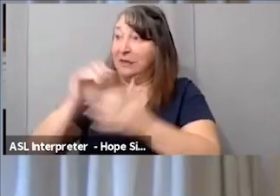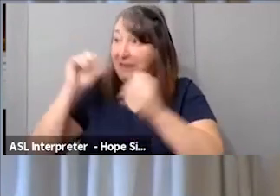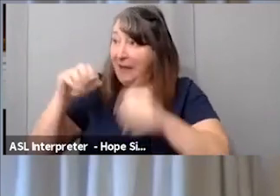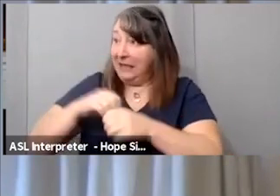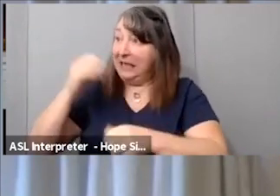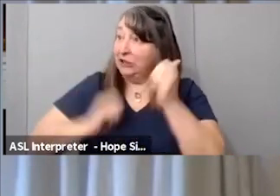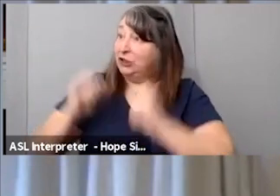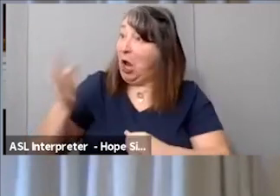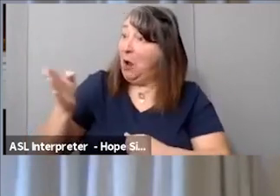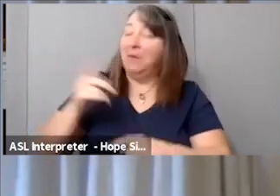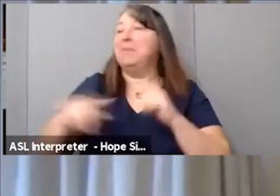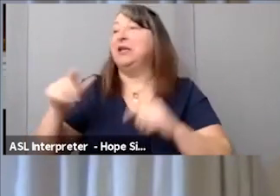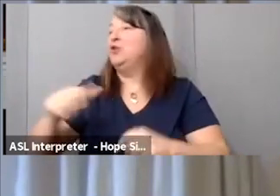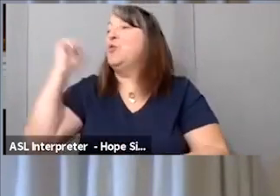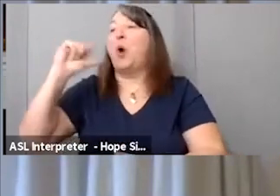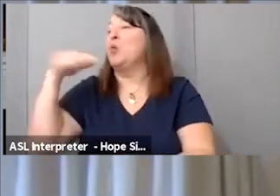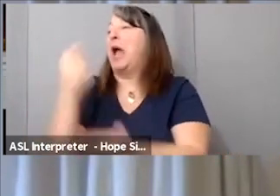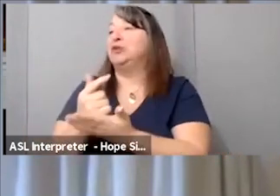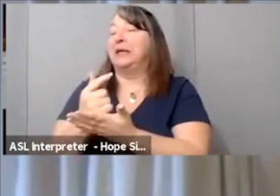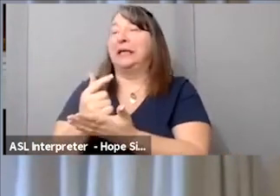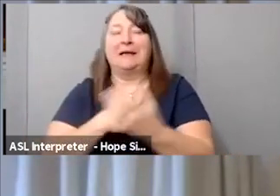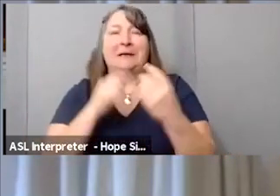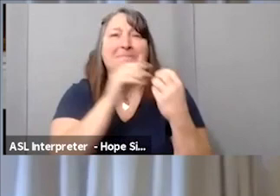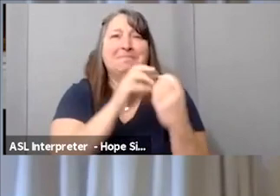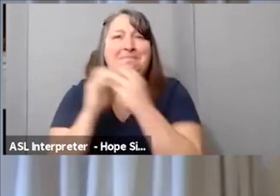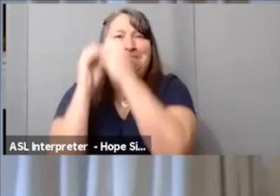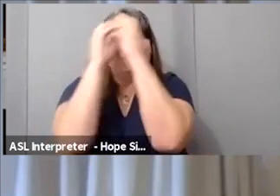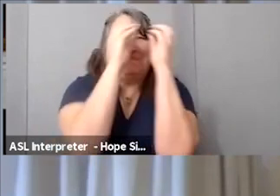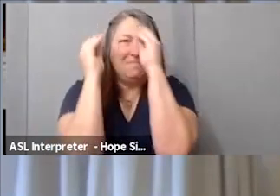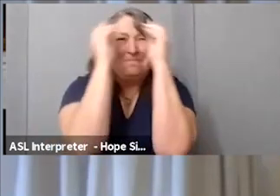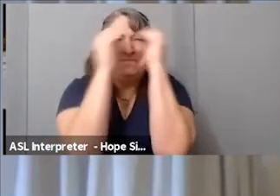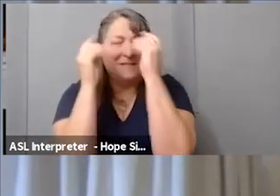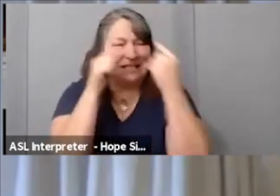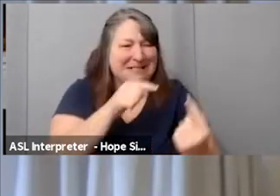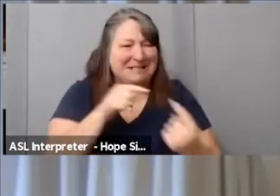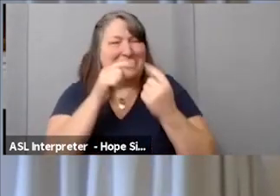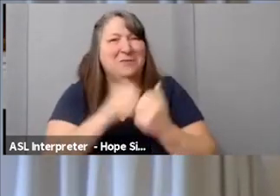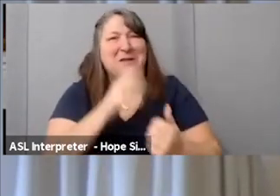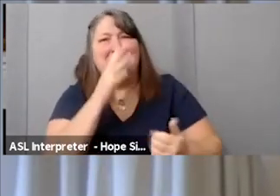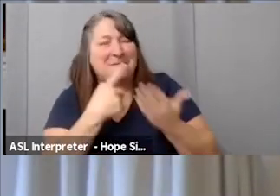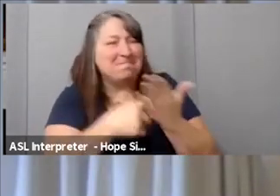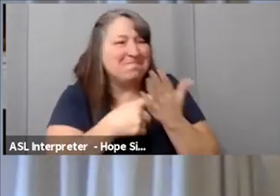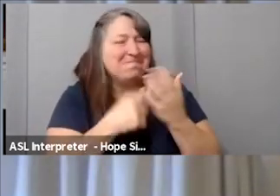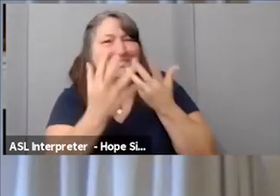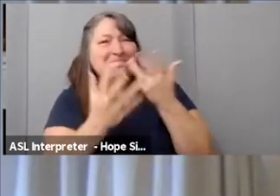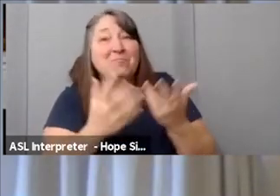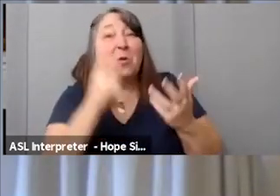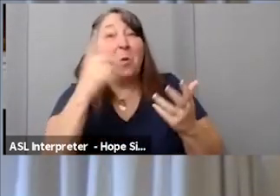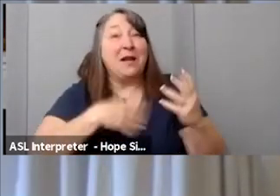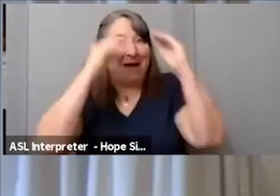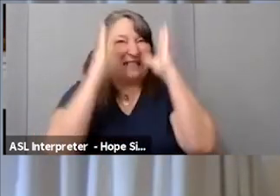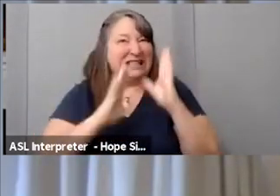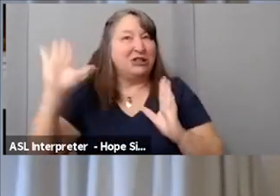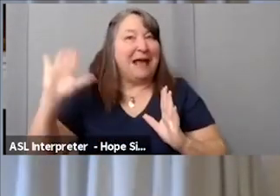but you won't graduate. And I wrestled with it, and I wrestled with it with my mom. And one of my teachers back then said to